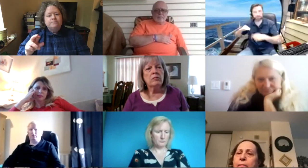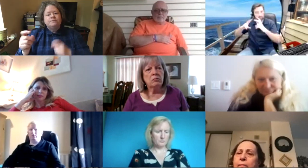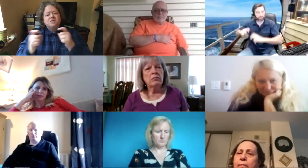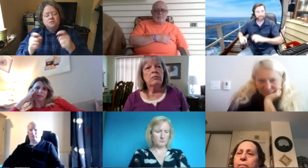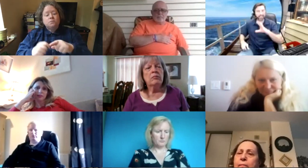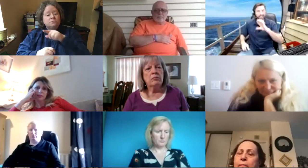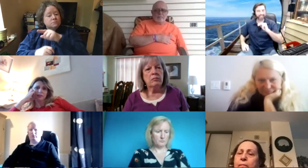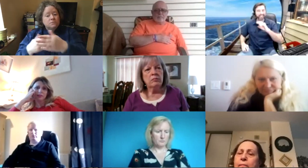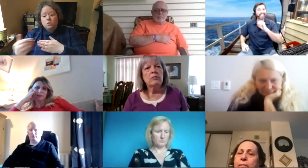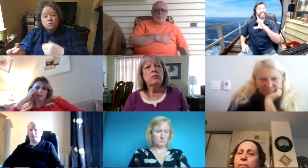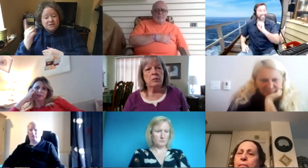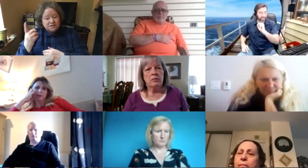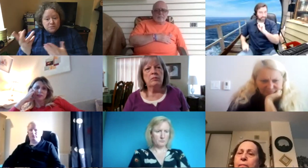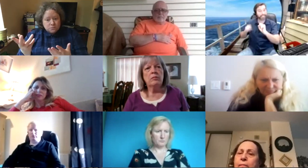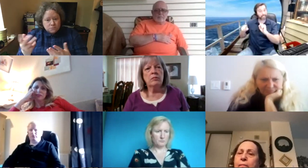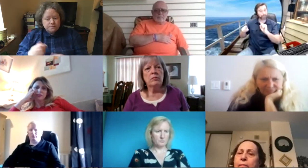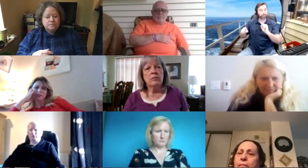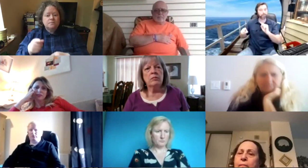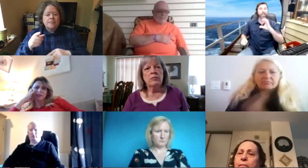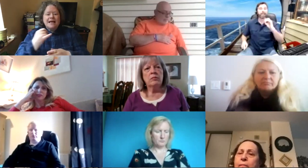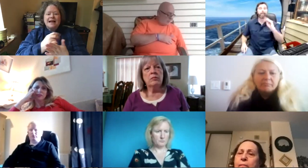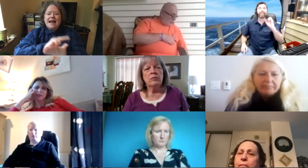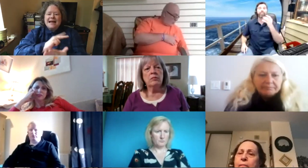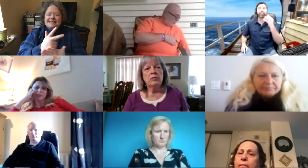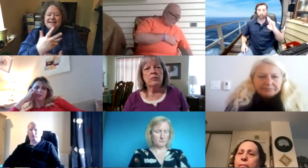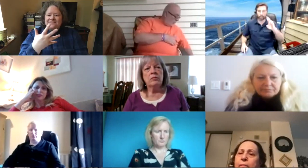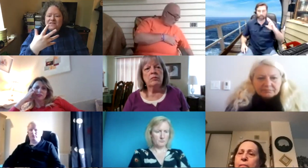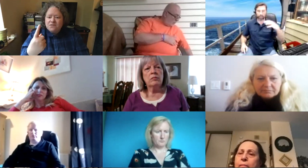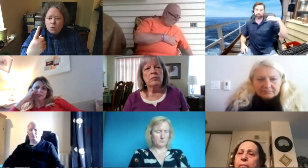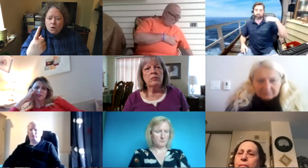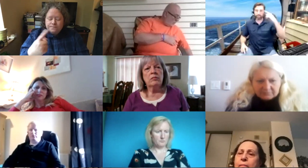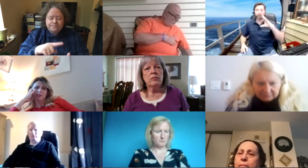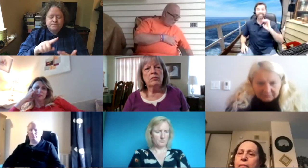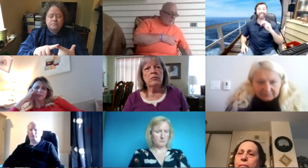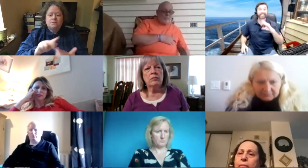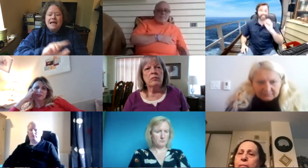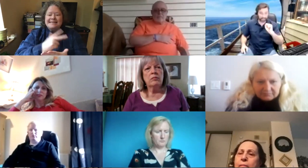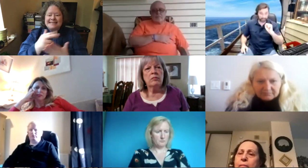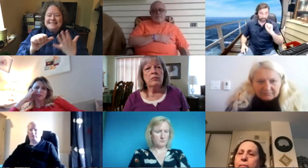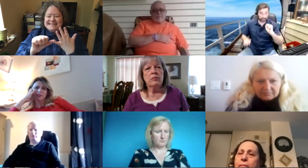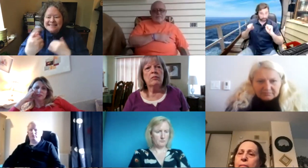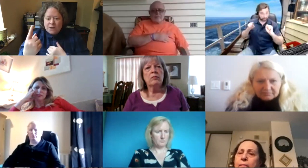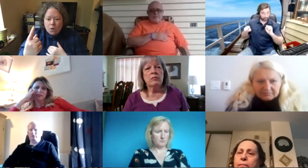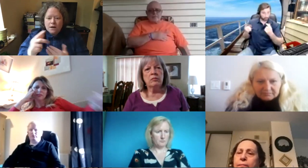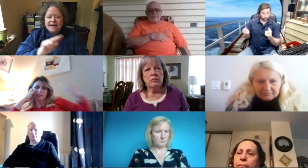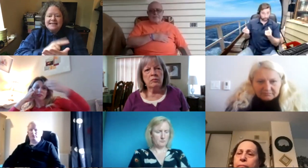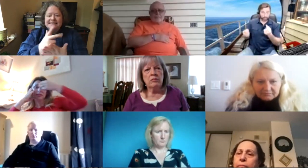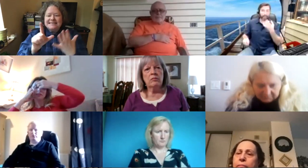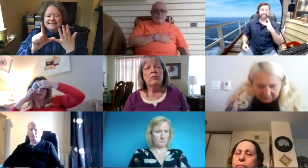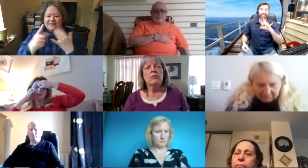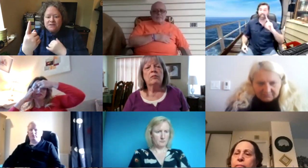and he was the census commissioner. So what he did in